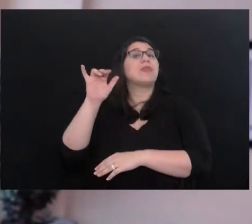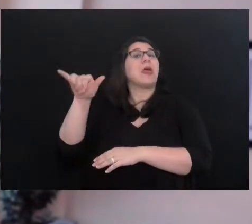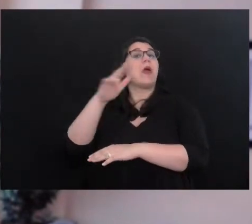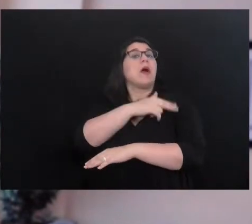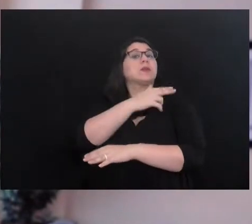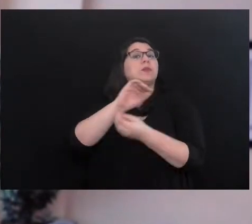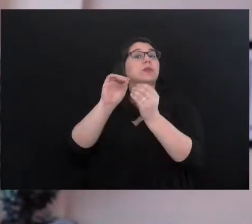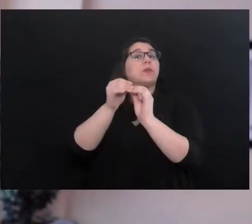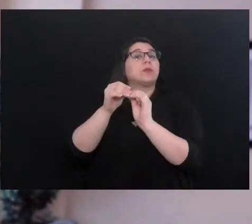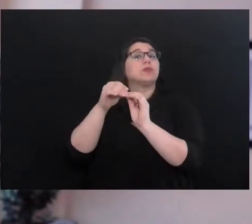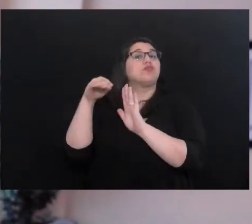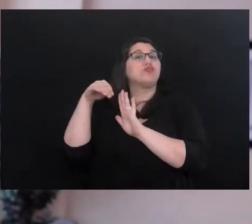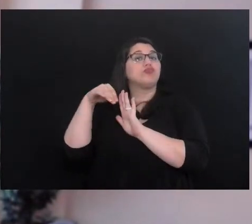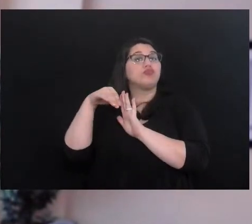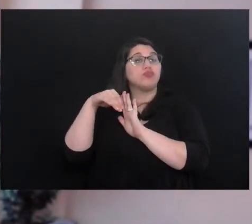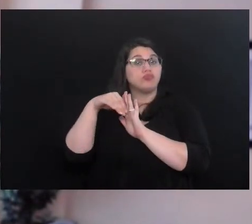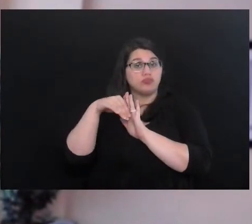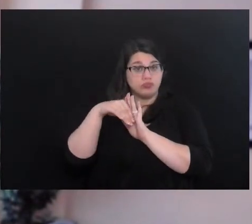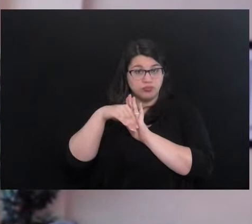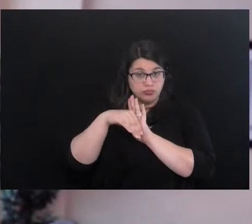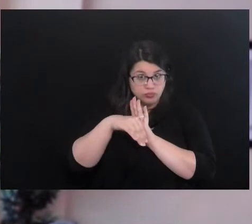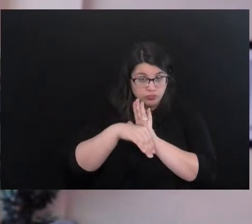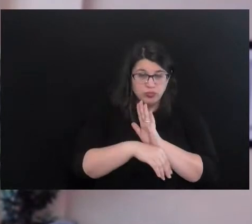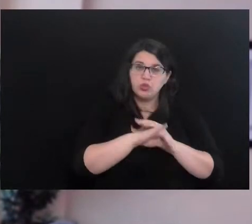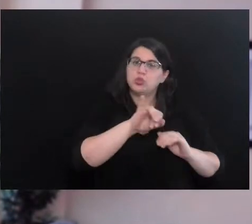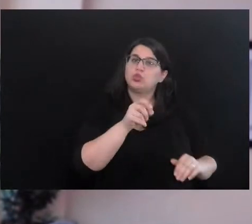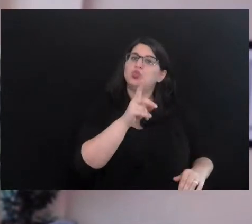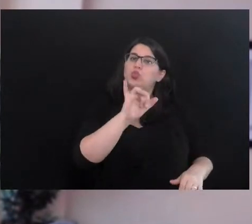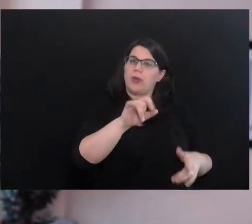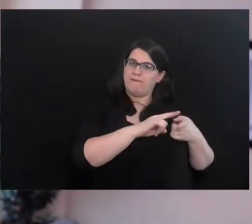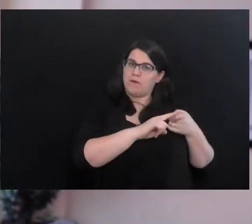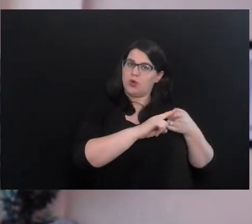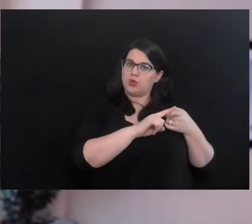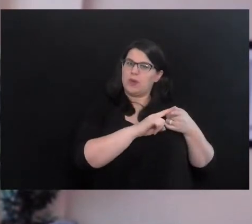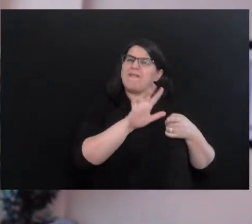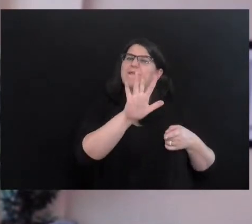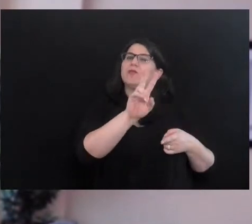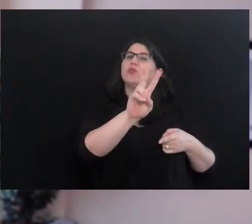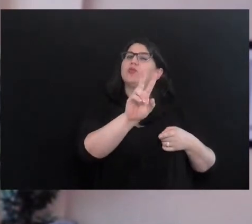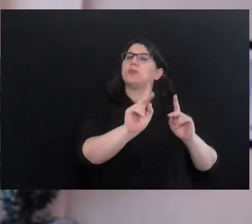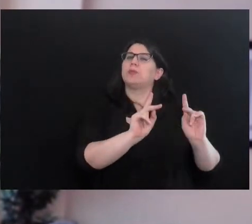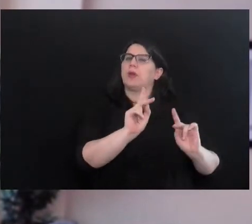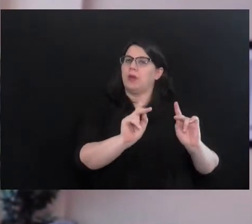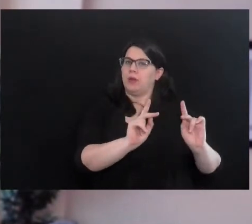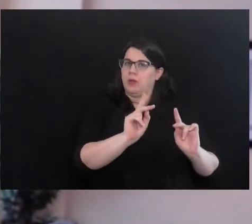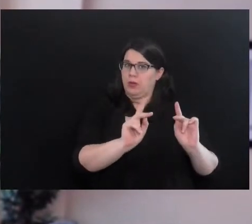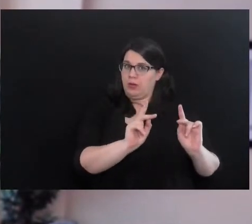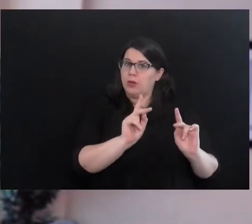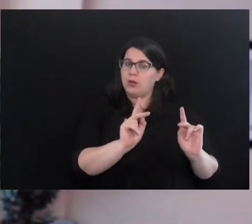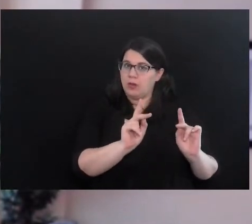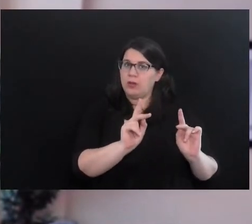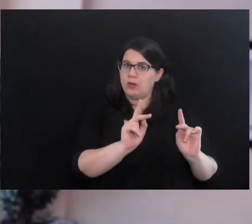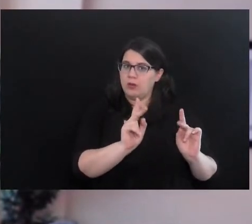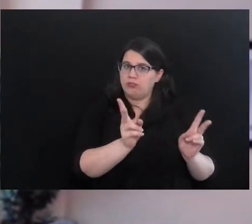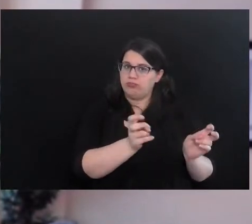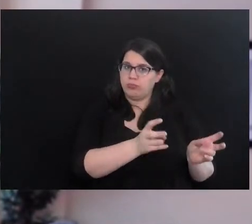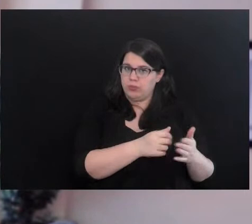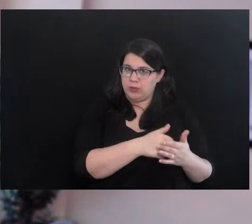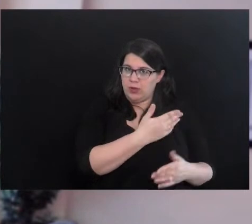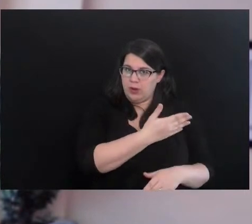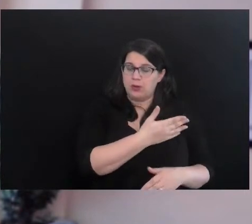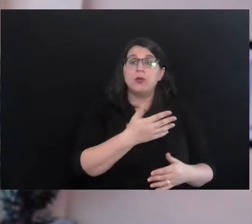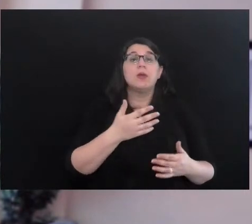down. And the first week in July, it went down to 52 people in the hospital with COVID-19. Ventilators went